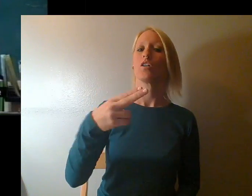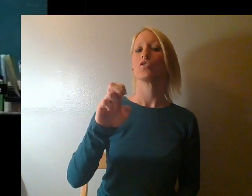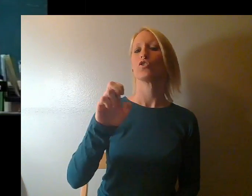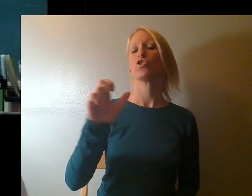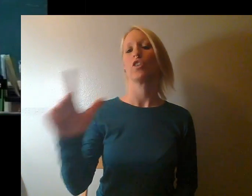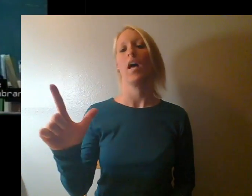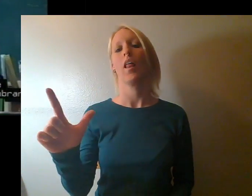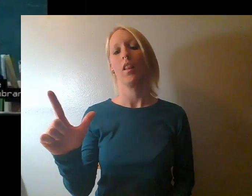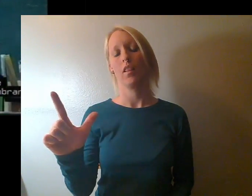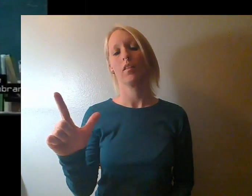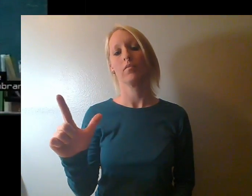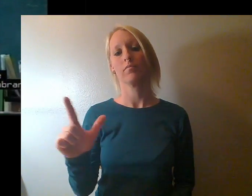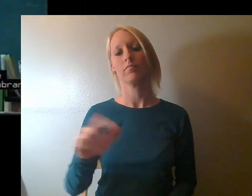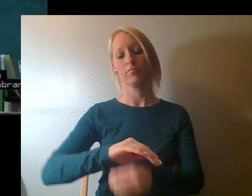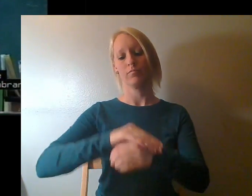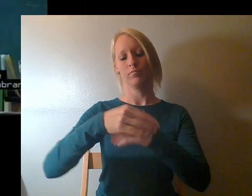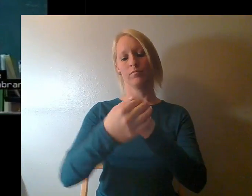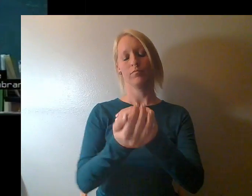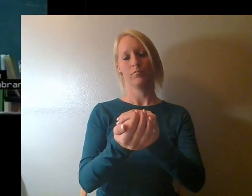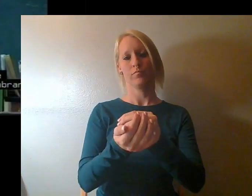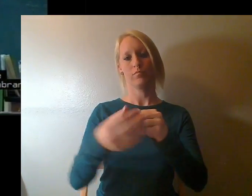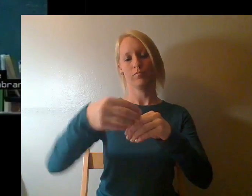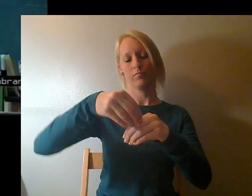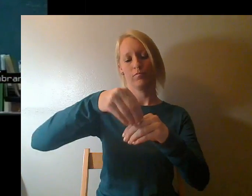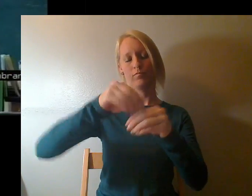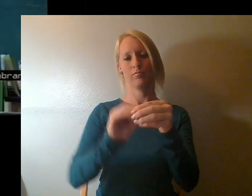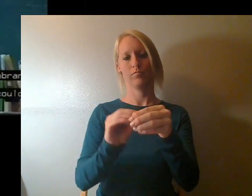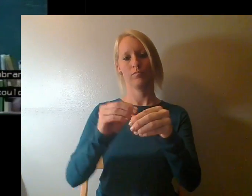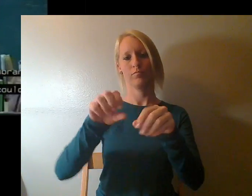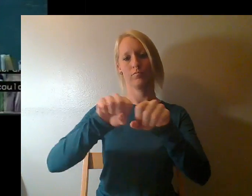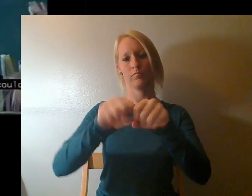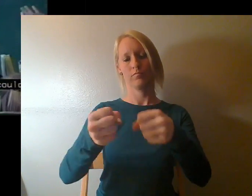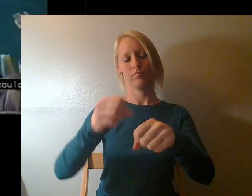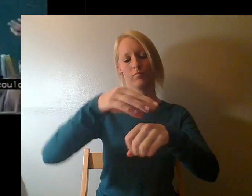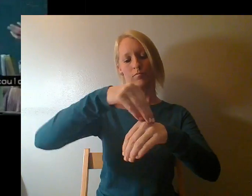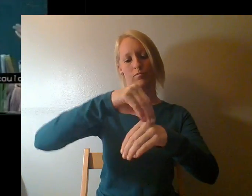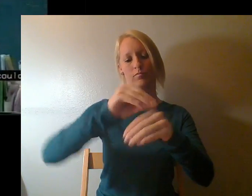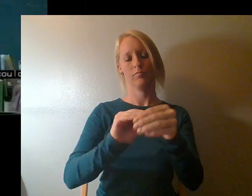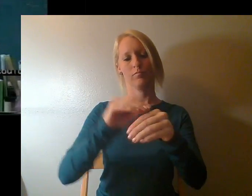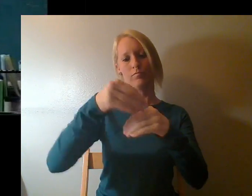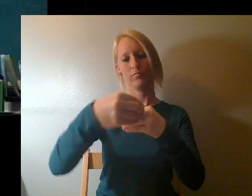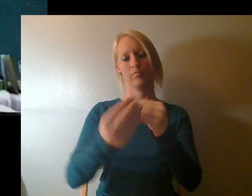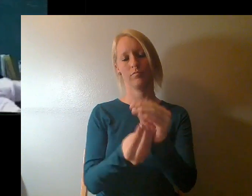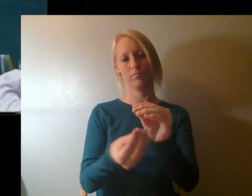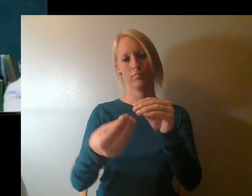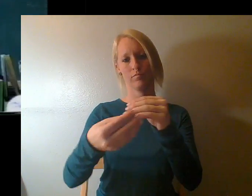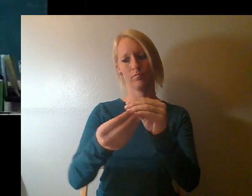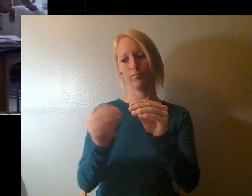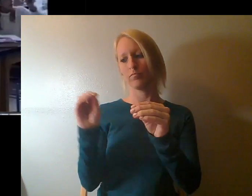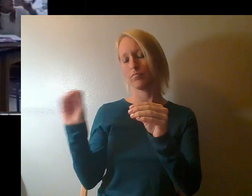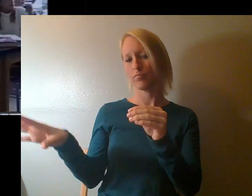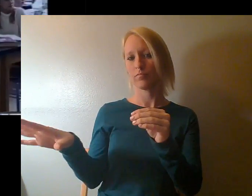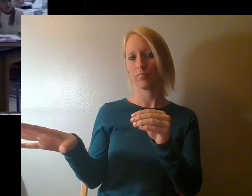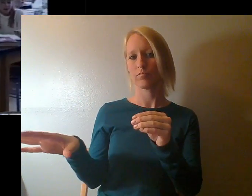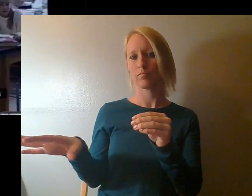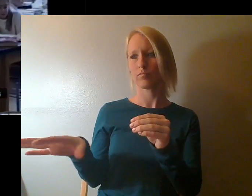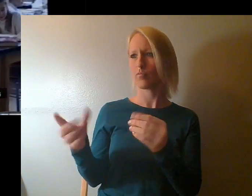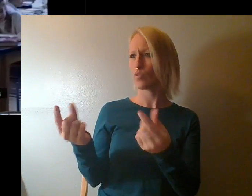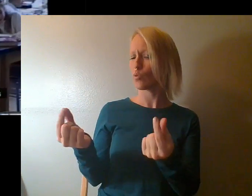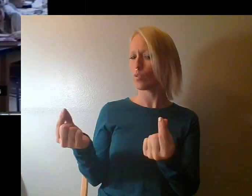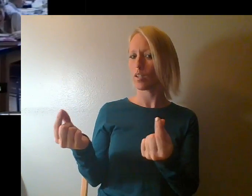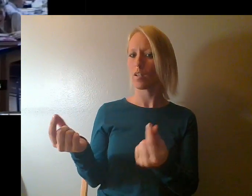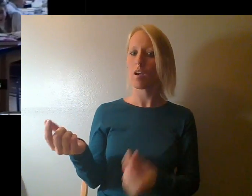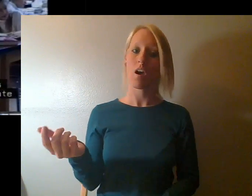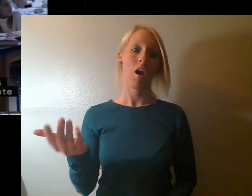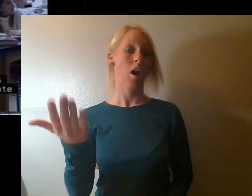could take the shell off and leave the membrane intact? Does anybody know how you could do that? Yes. How? I did it last night. What? I was helping